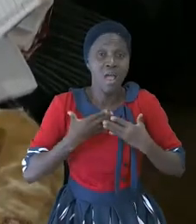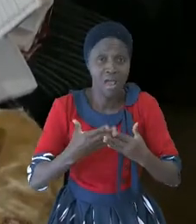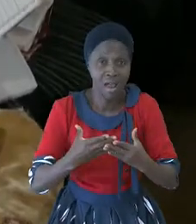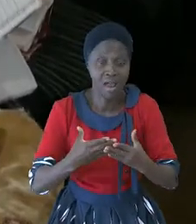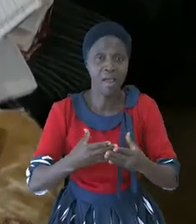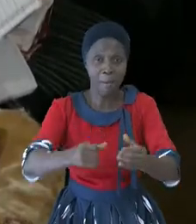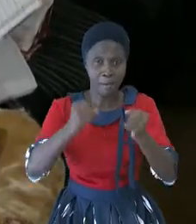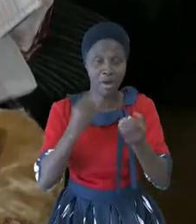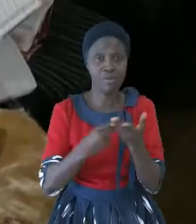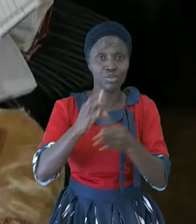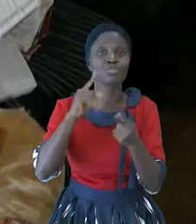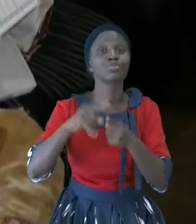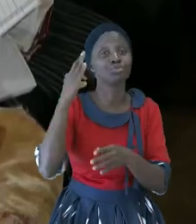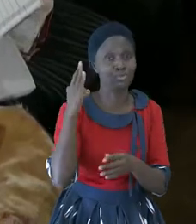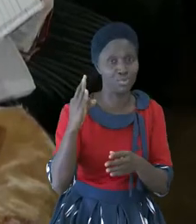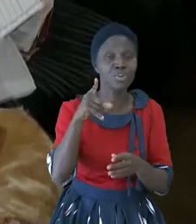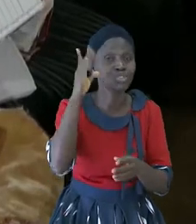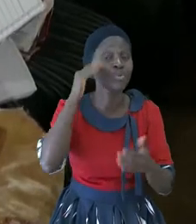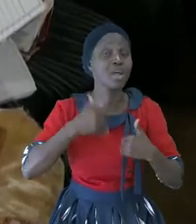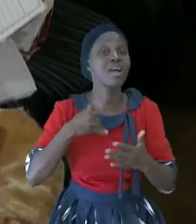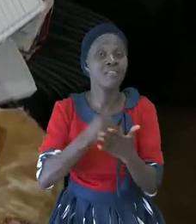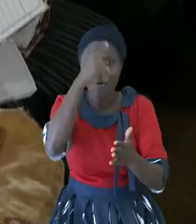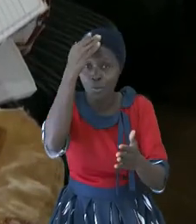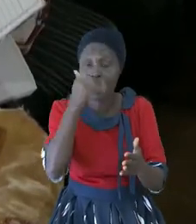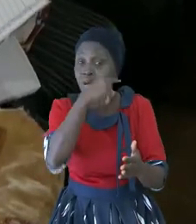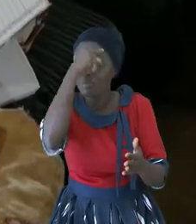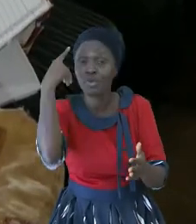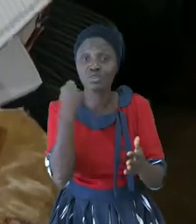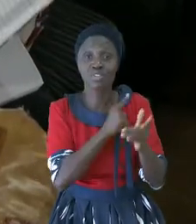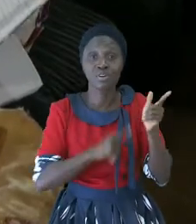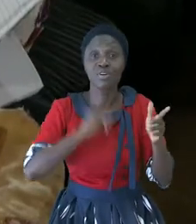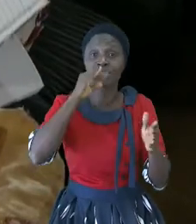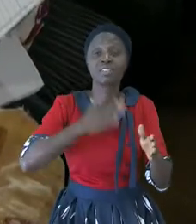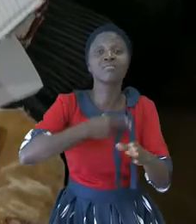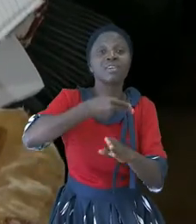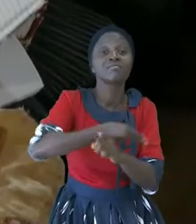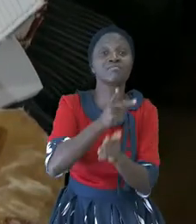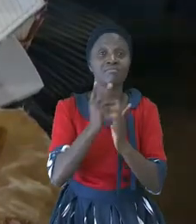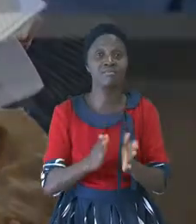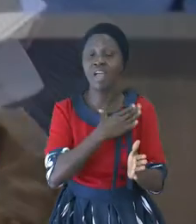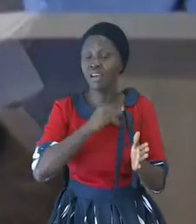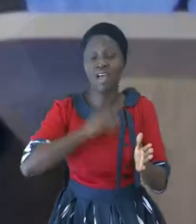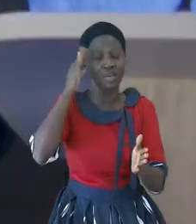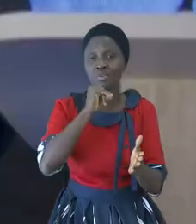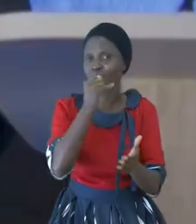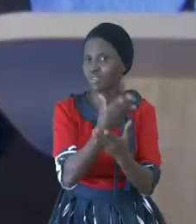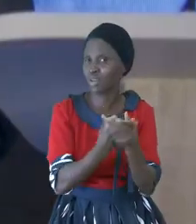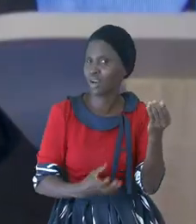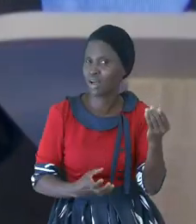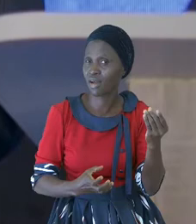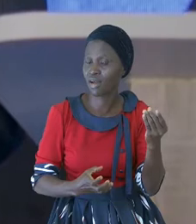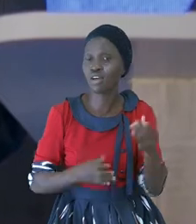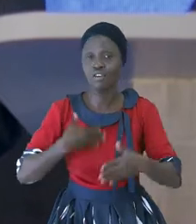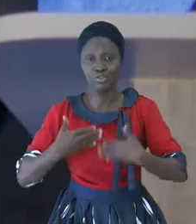have inspiration, because the Lord is my shepherd and I will not lack joy. And the joy of the